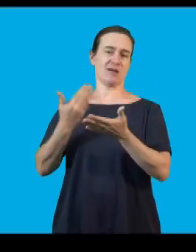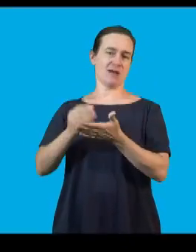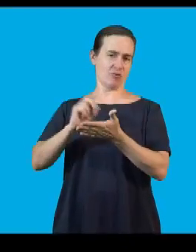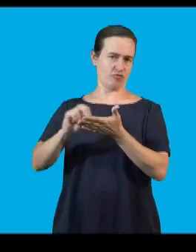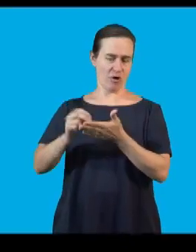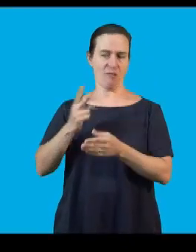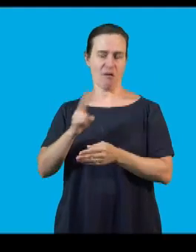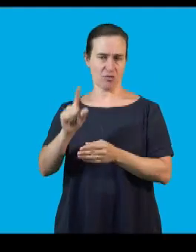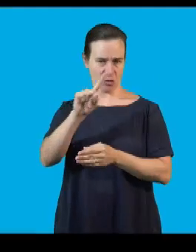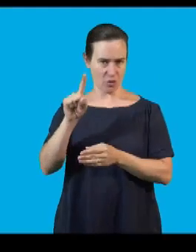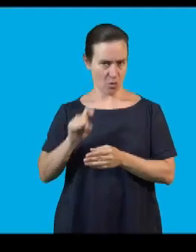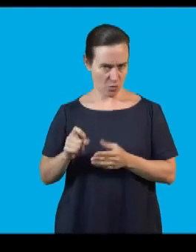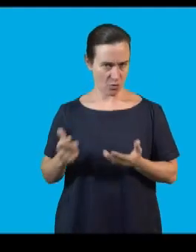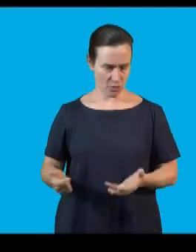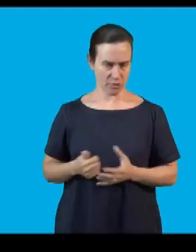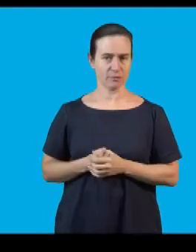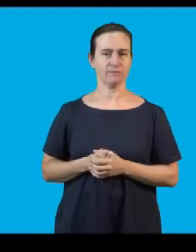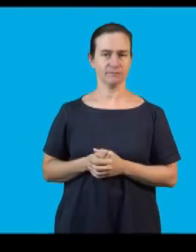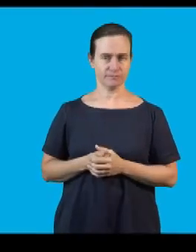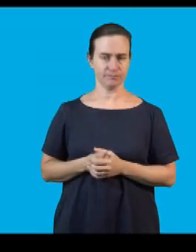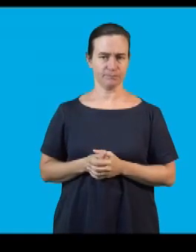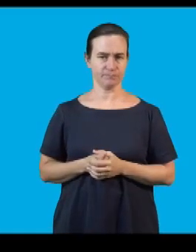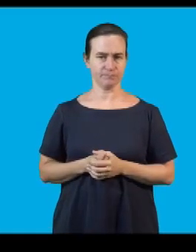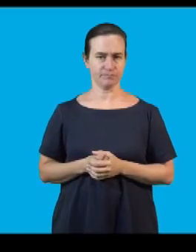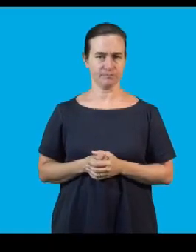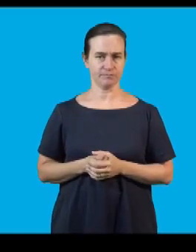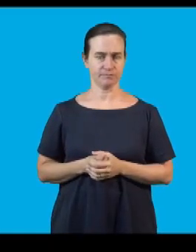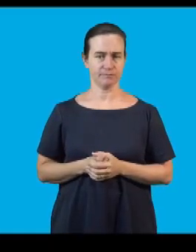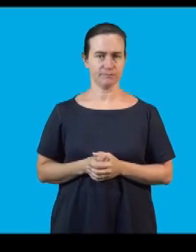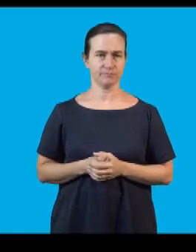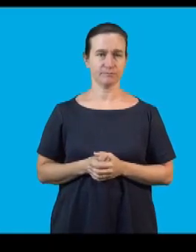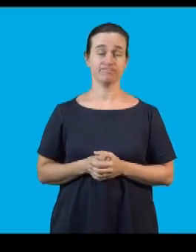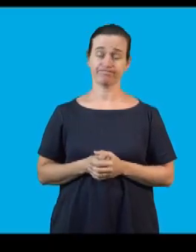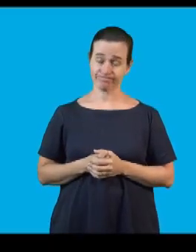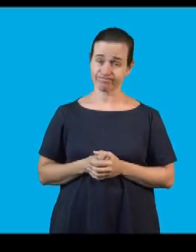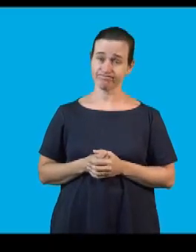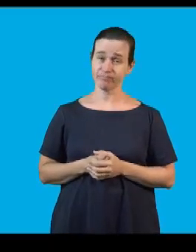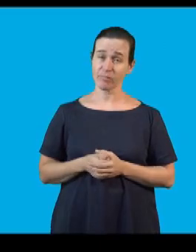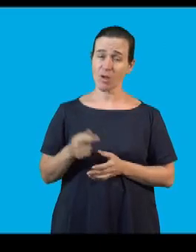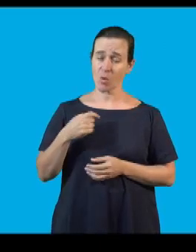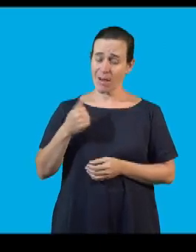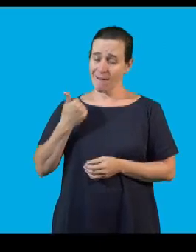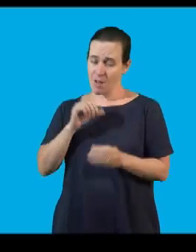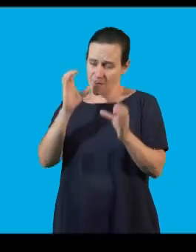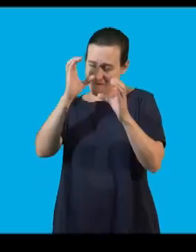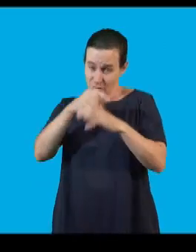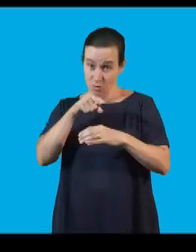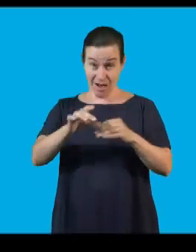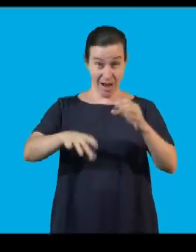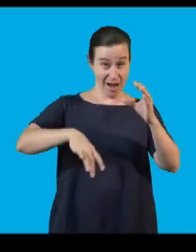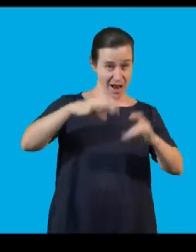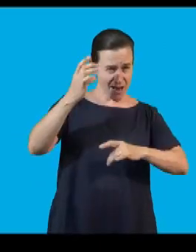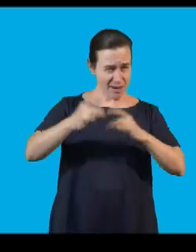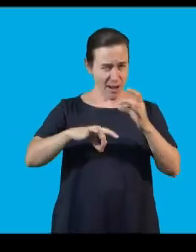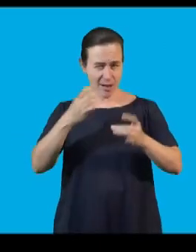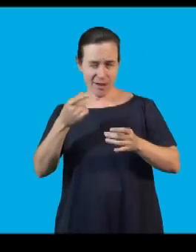to respond to questions relating to a cartoon. And we remember, we want to focus on